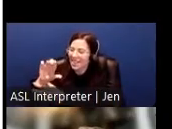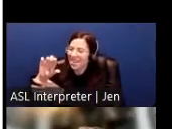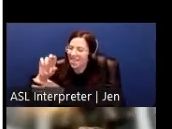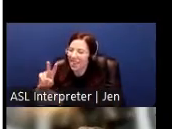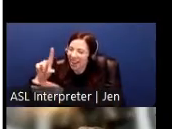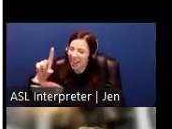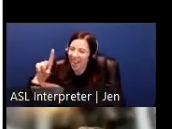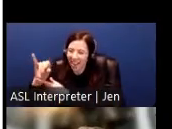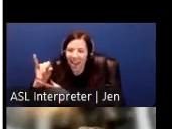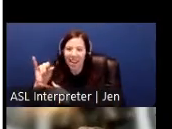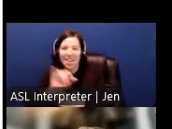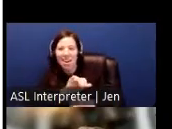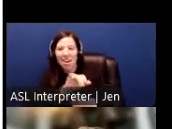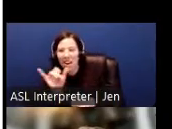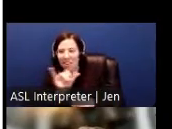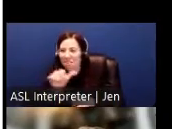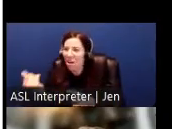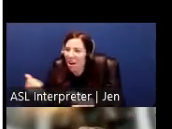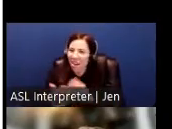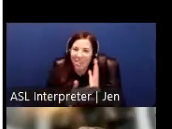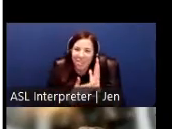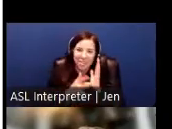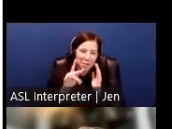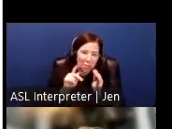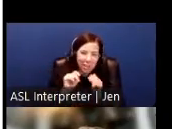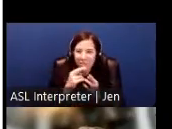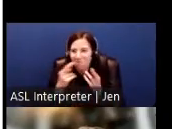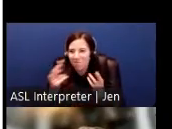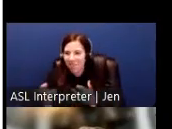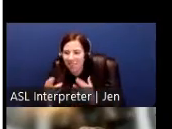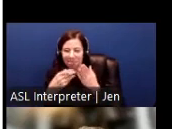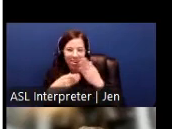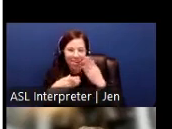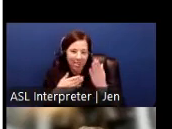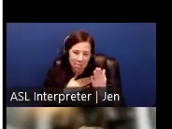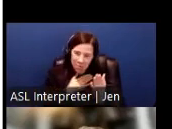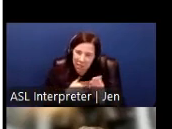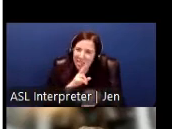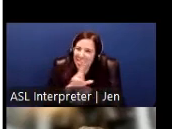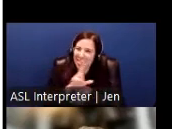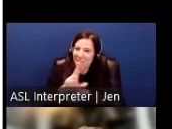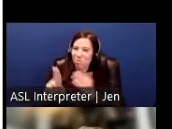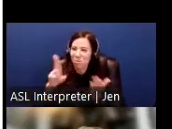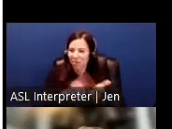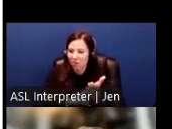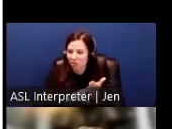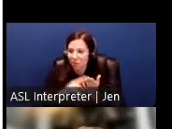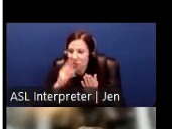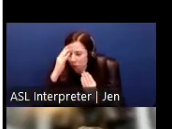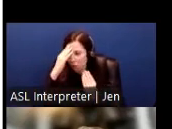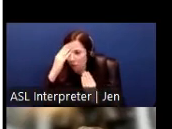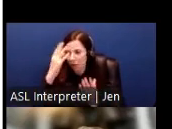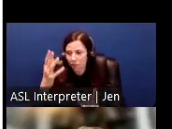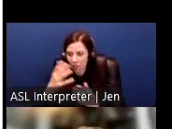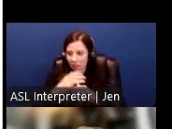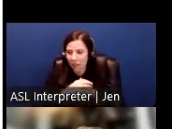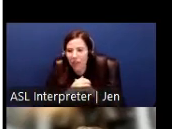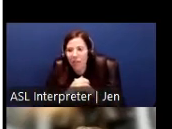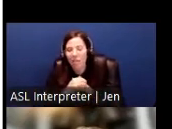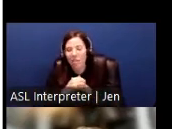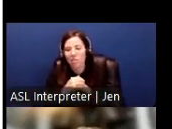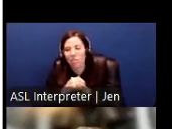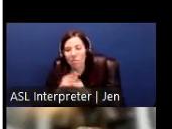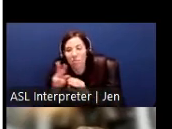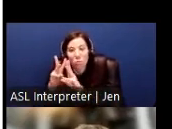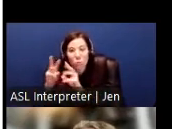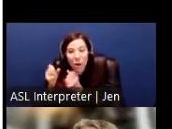resources. So please use that to be able to register for the information, the webinars, the